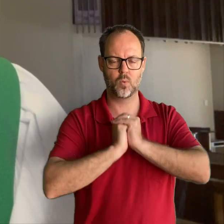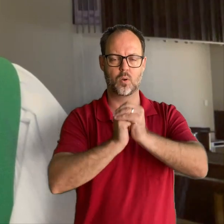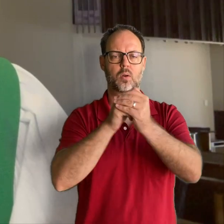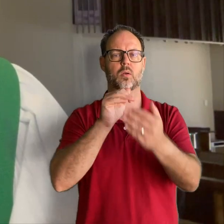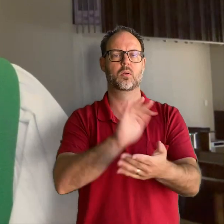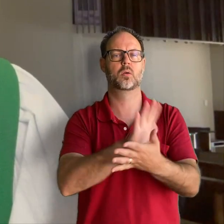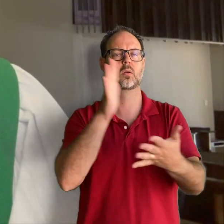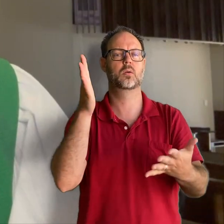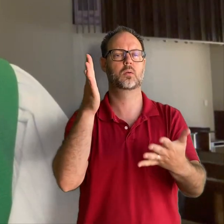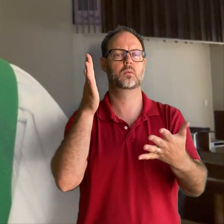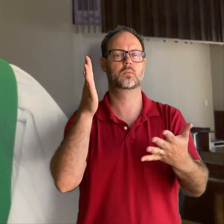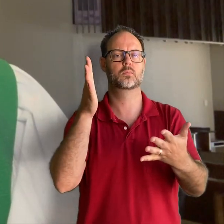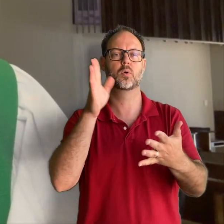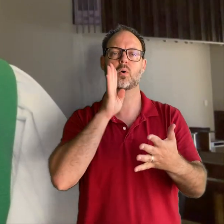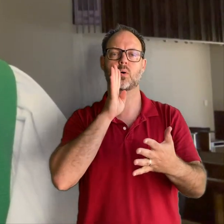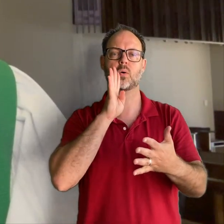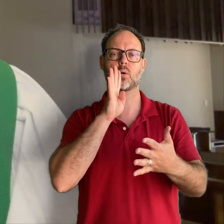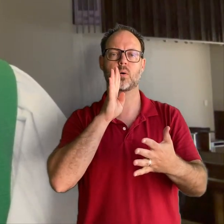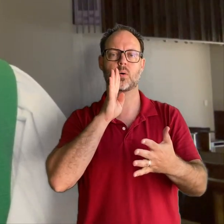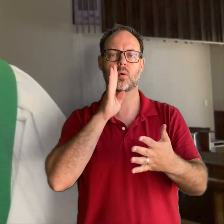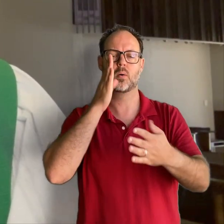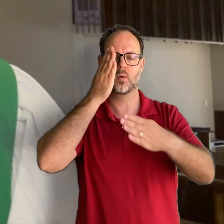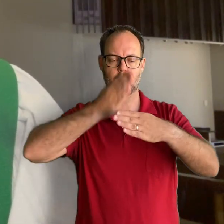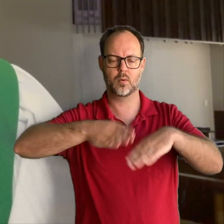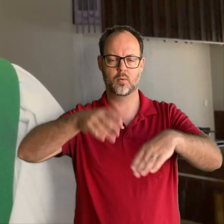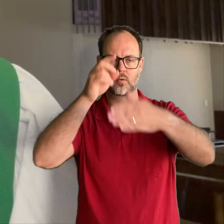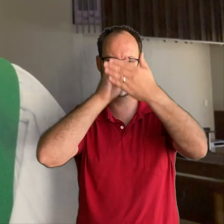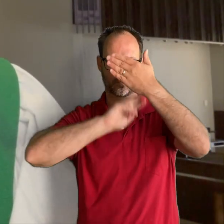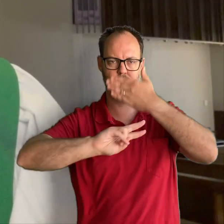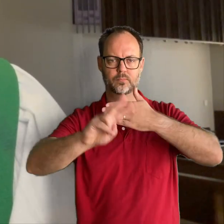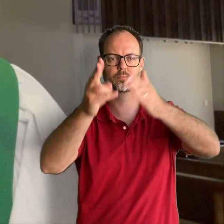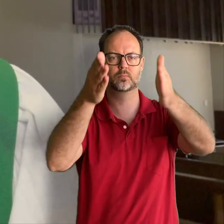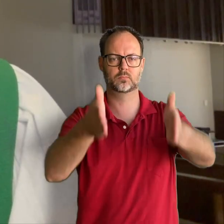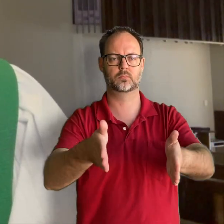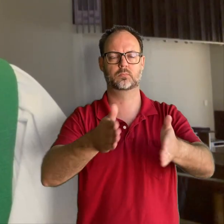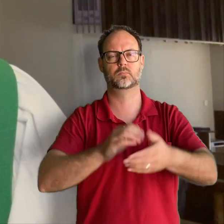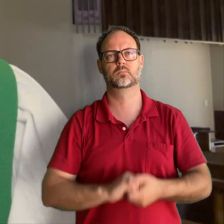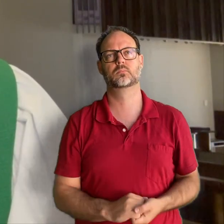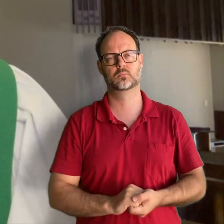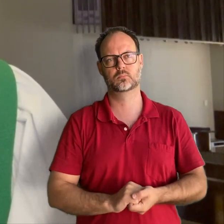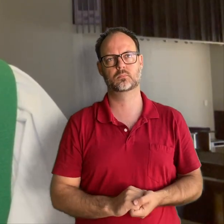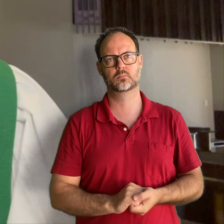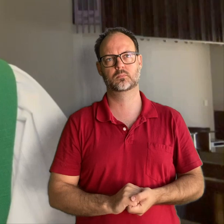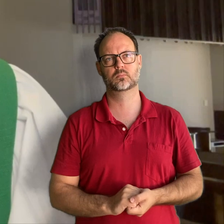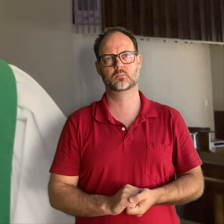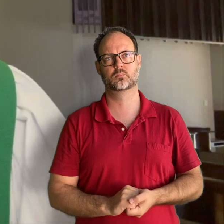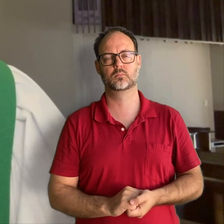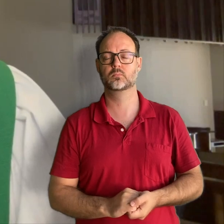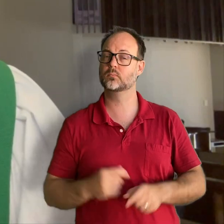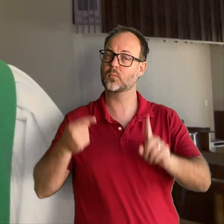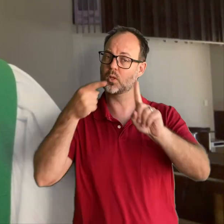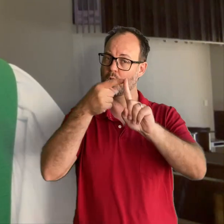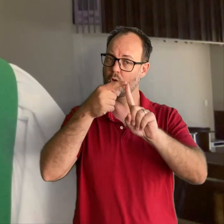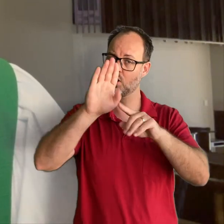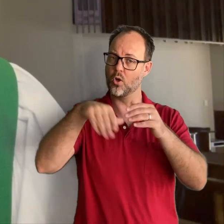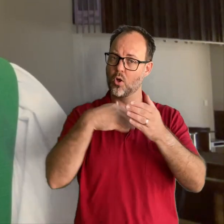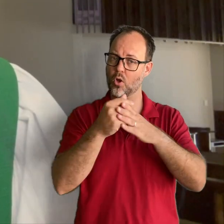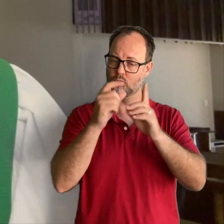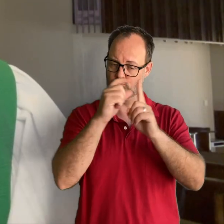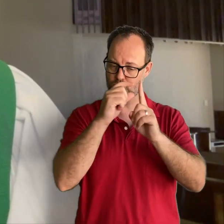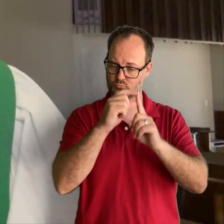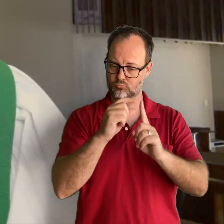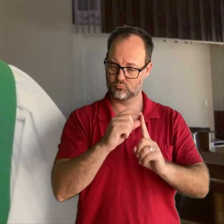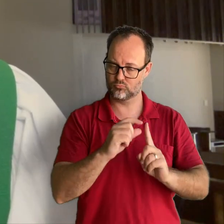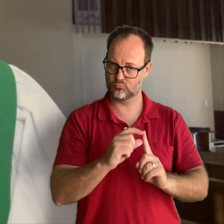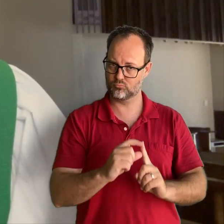and glorified, who spoke by the prophets." The goal of all these